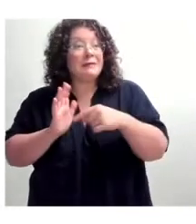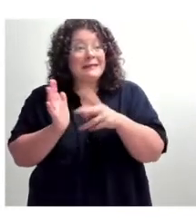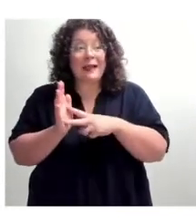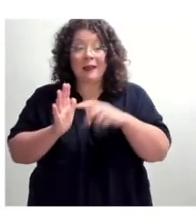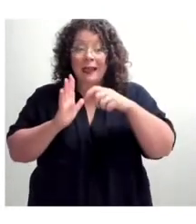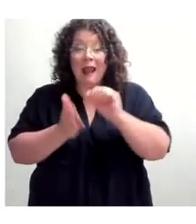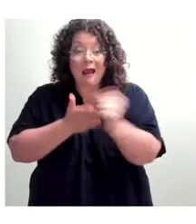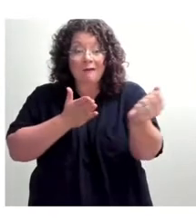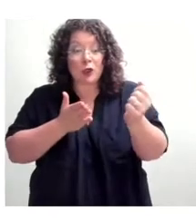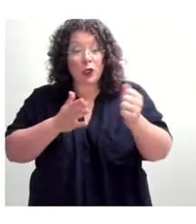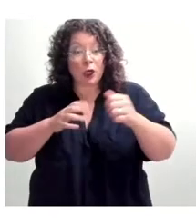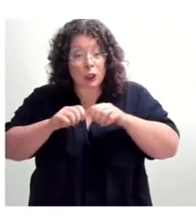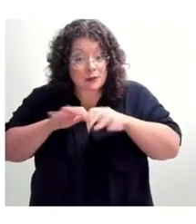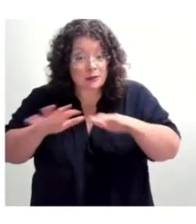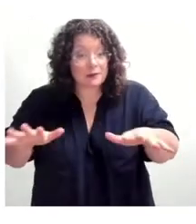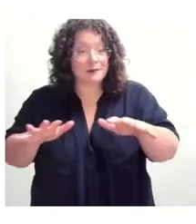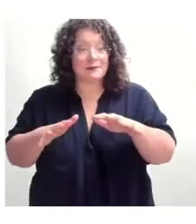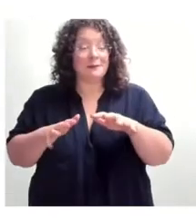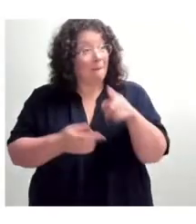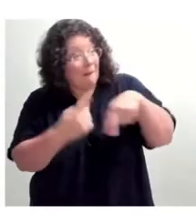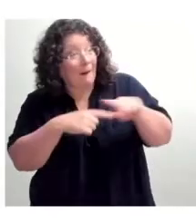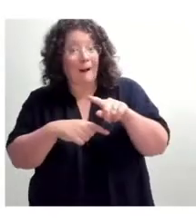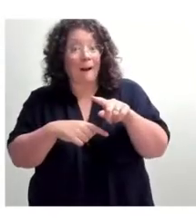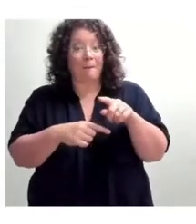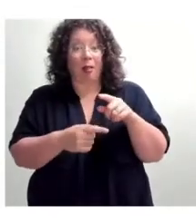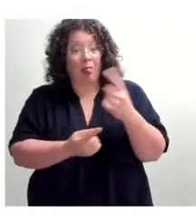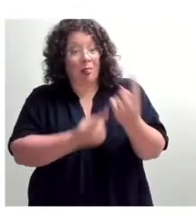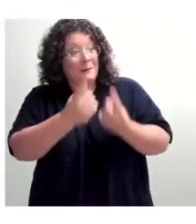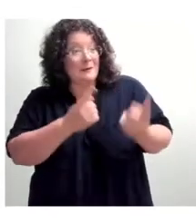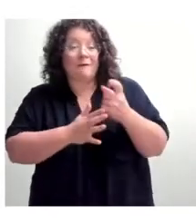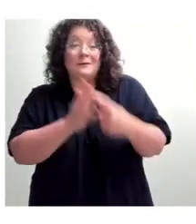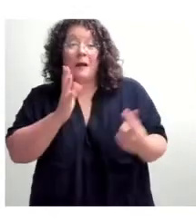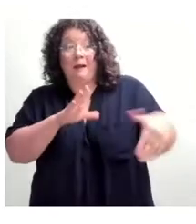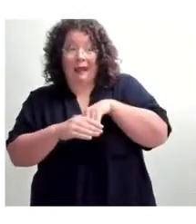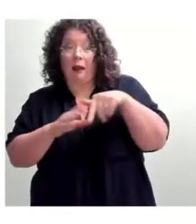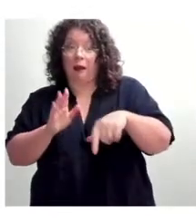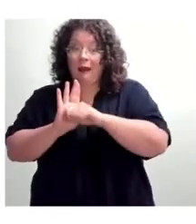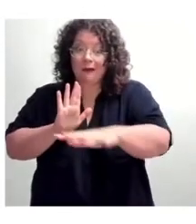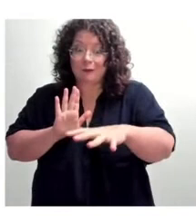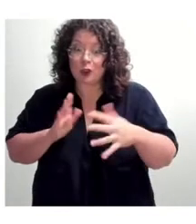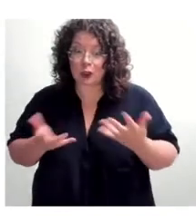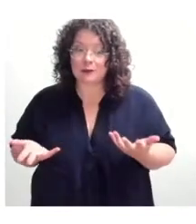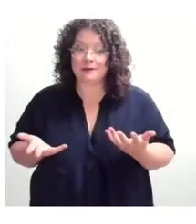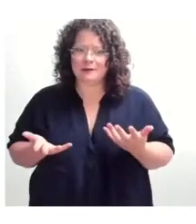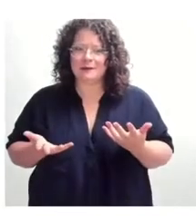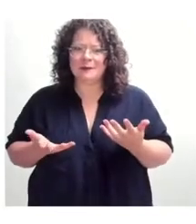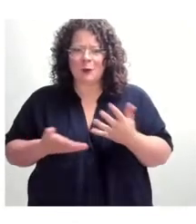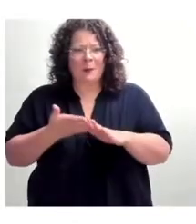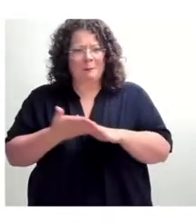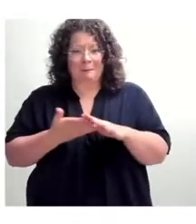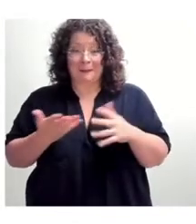in principle, I would say the principles of inclusive design, I think, are the most important ones, because if we apply